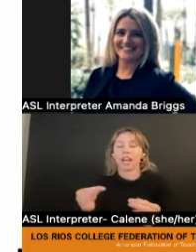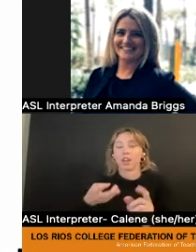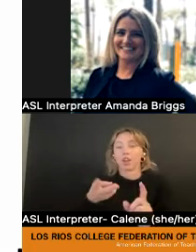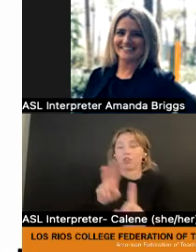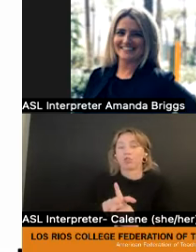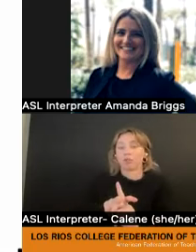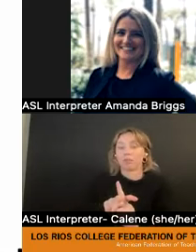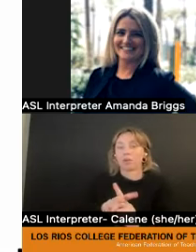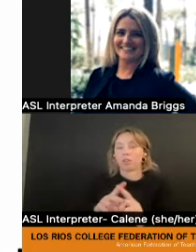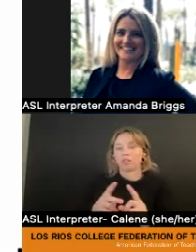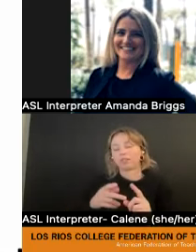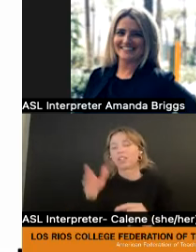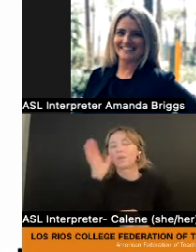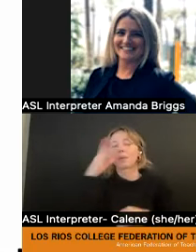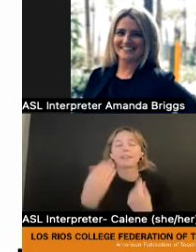year.